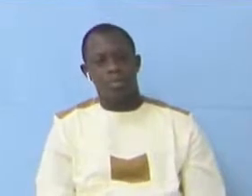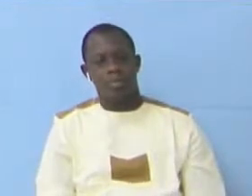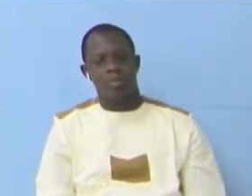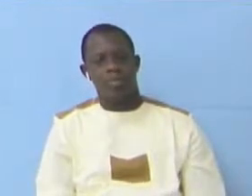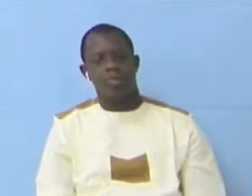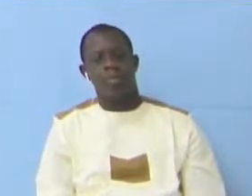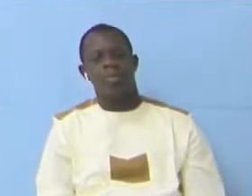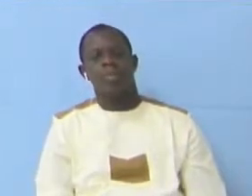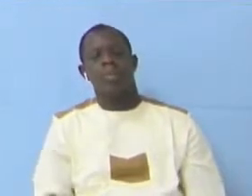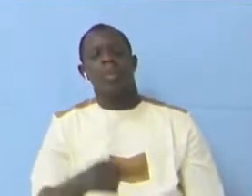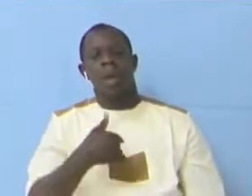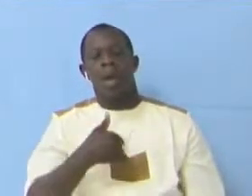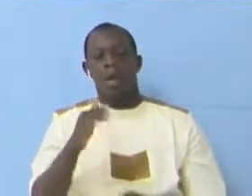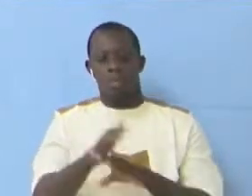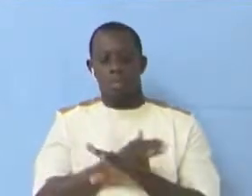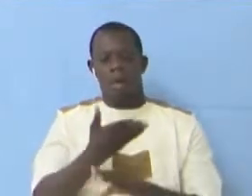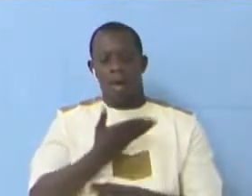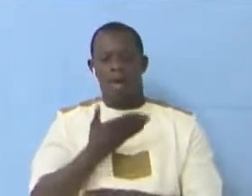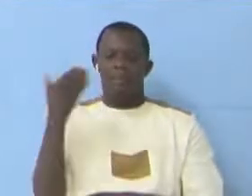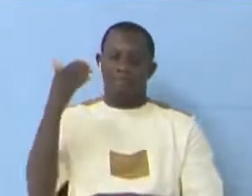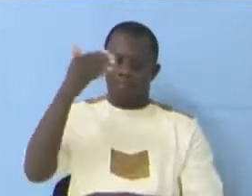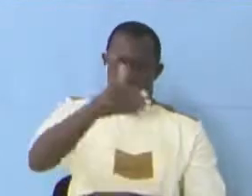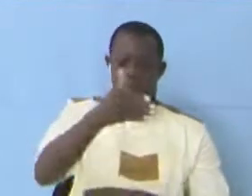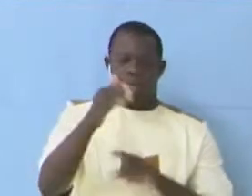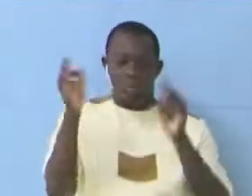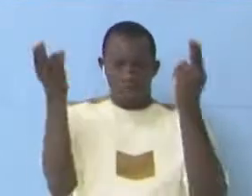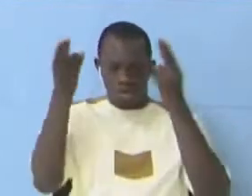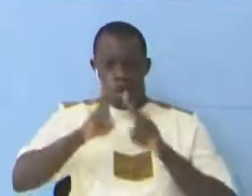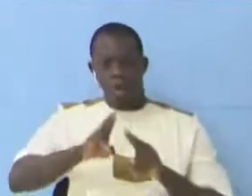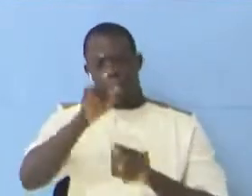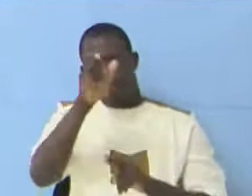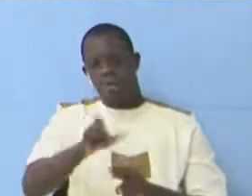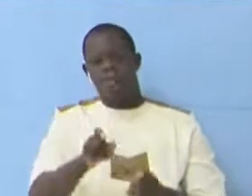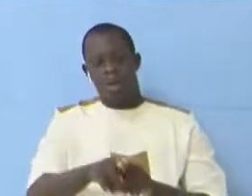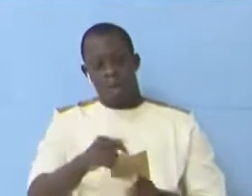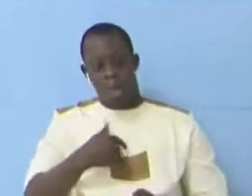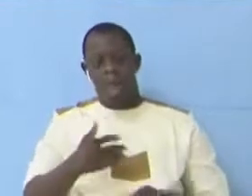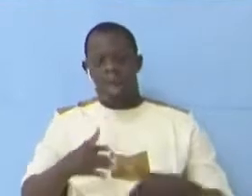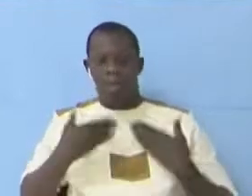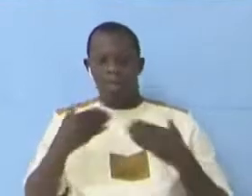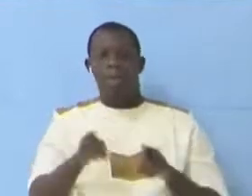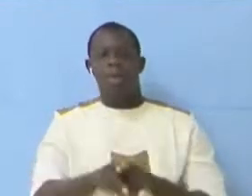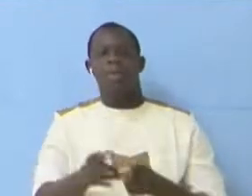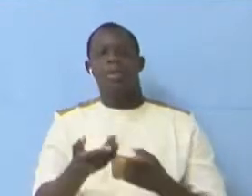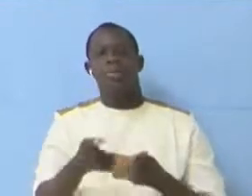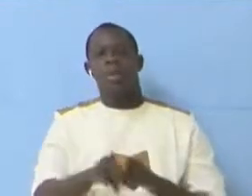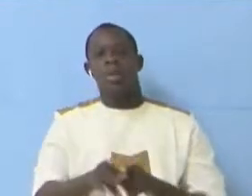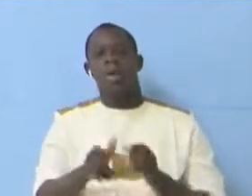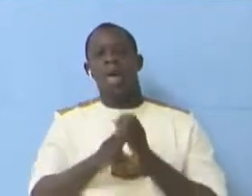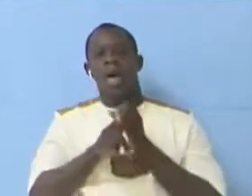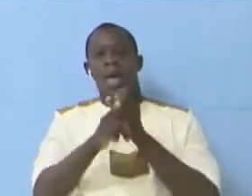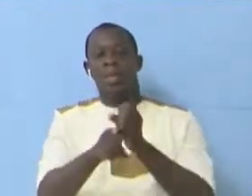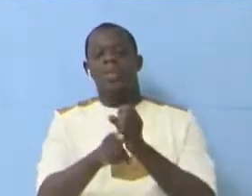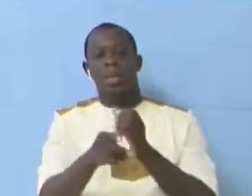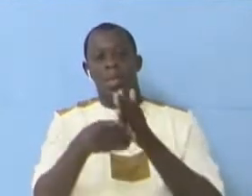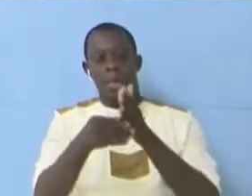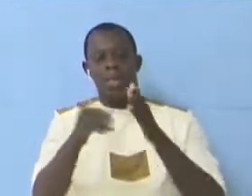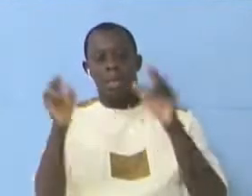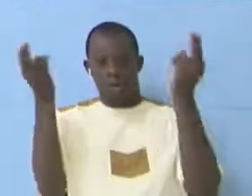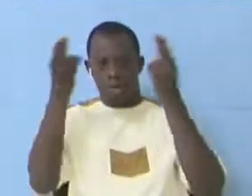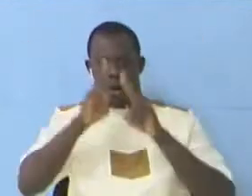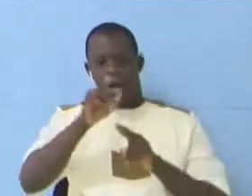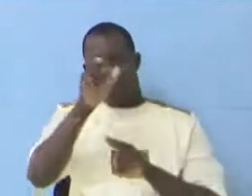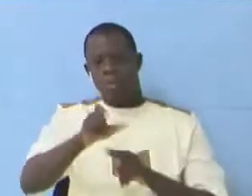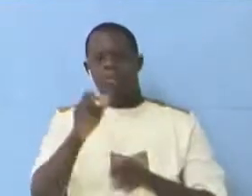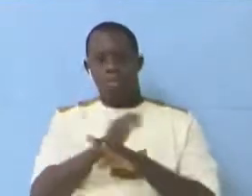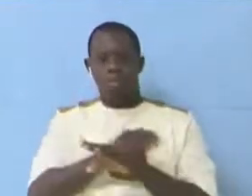visit. I'm grateful to her by, that was the deputy lead counsel at the time. She visited me. I think